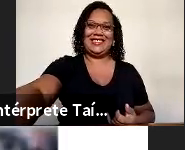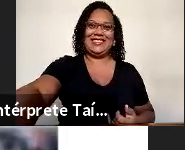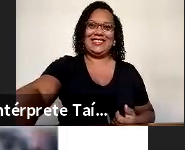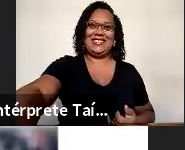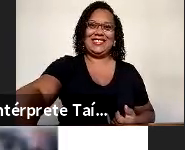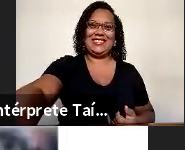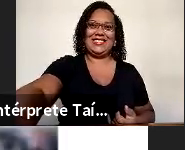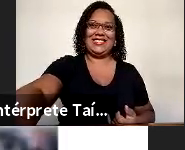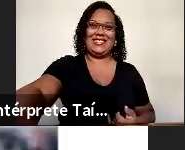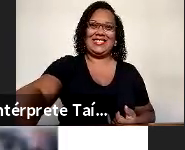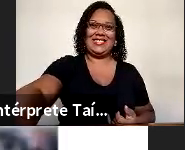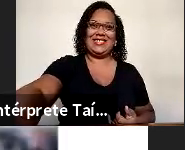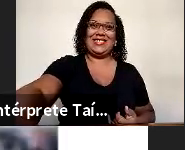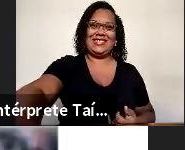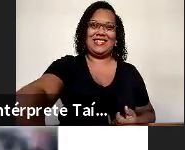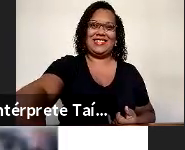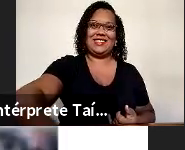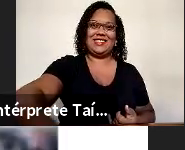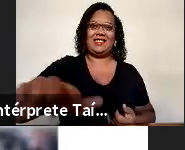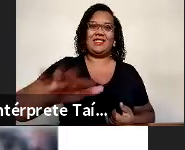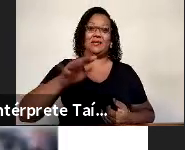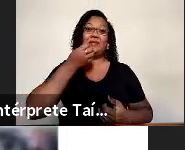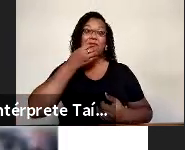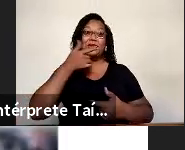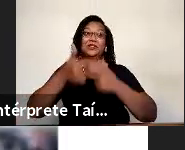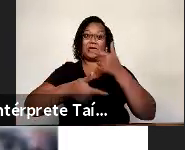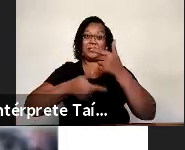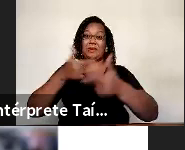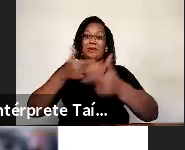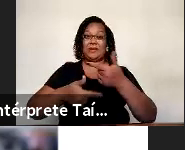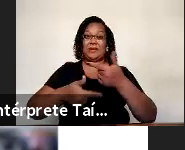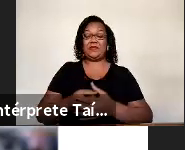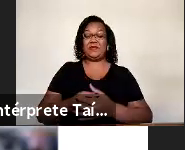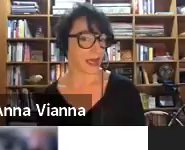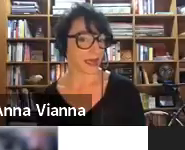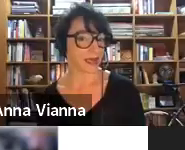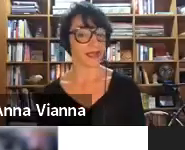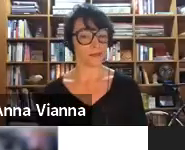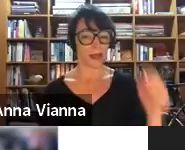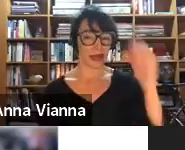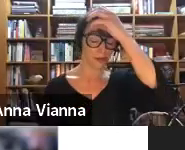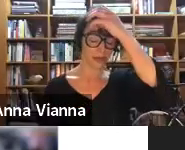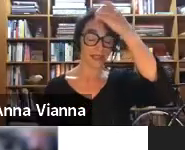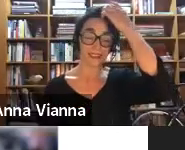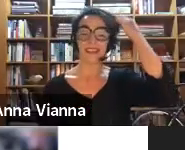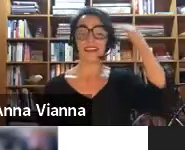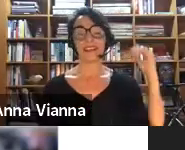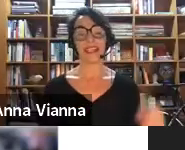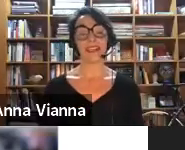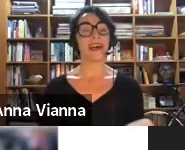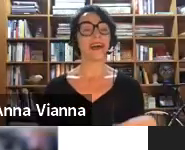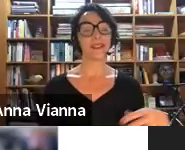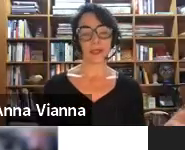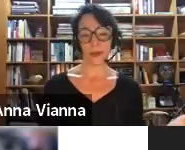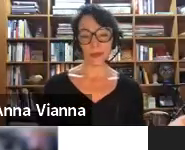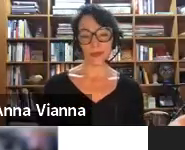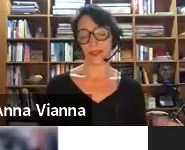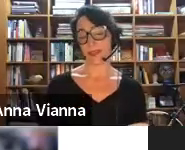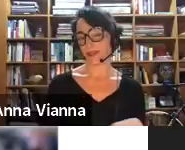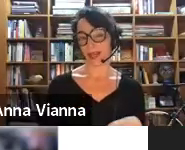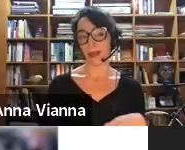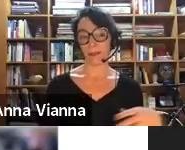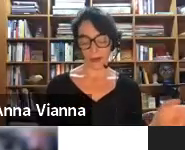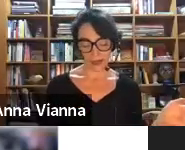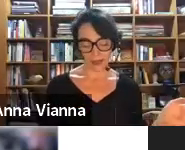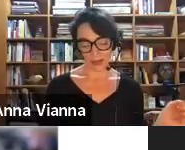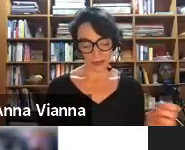I also helped William and Kate, as well as Harry and Meghan, saying I do. So I